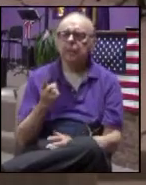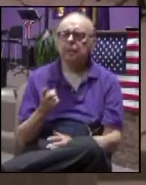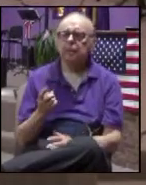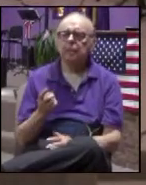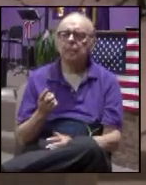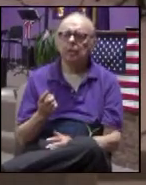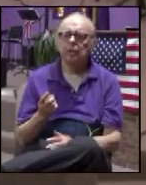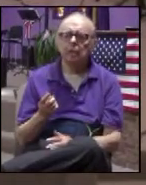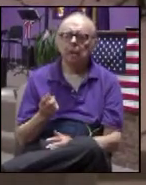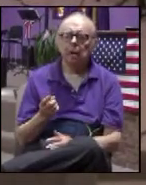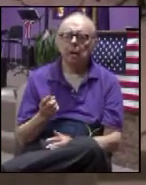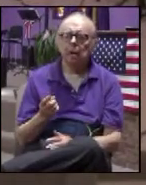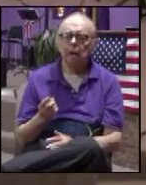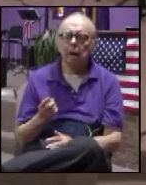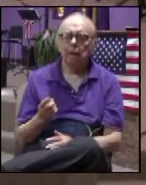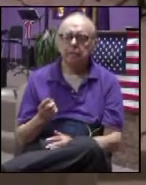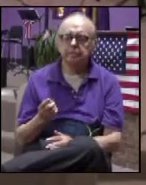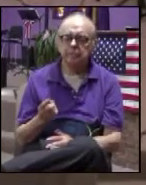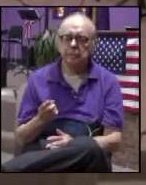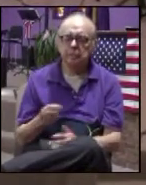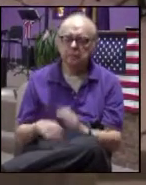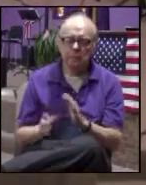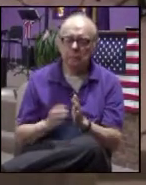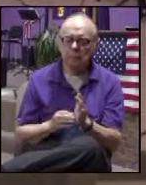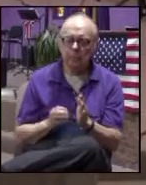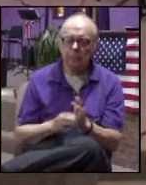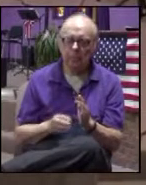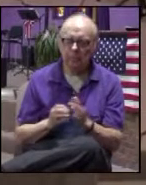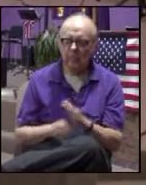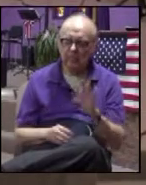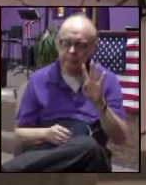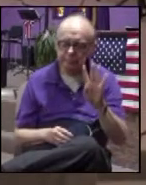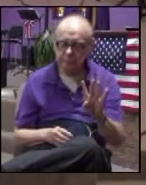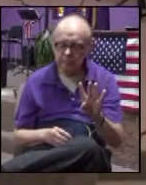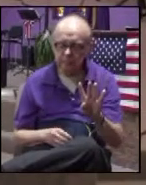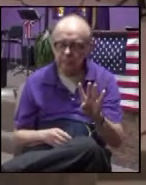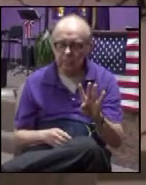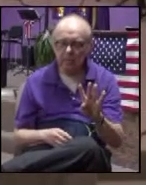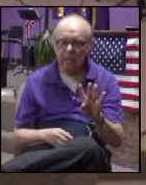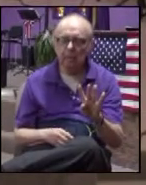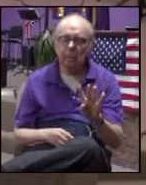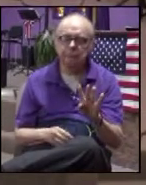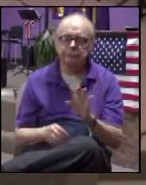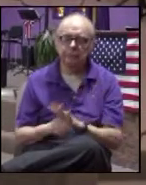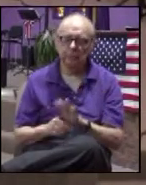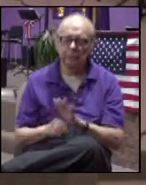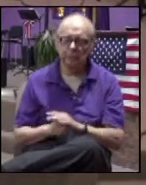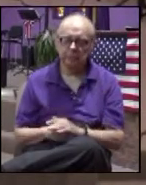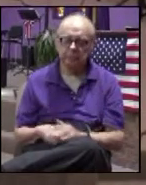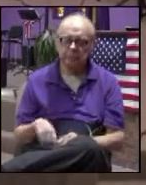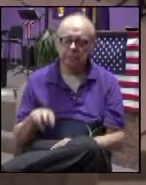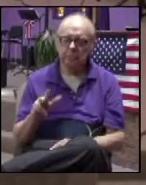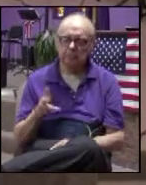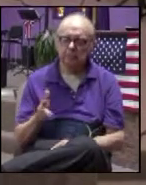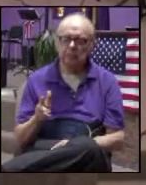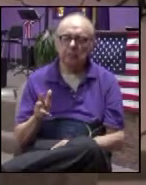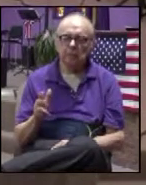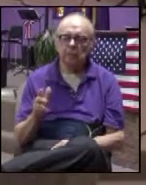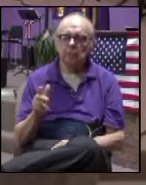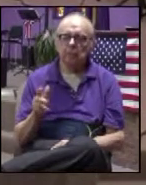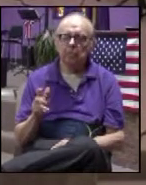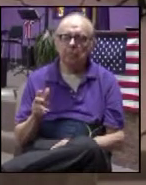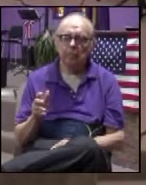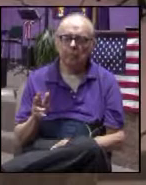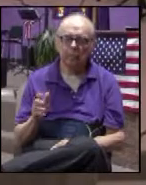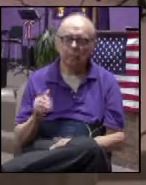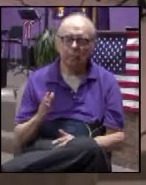understand, in Matthew chapter 4, in verse number 23, let